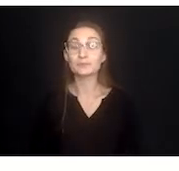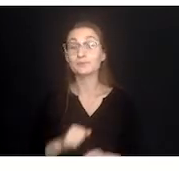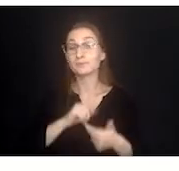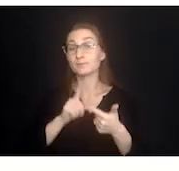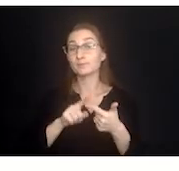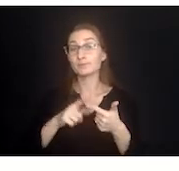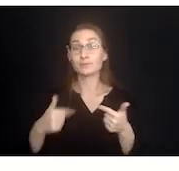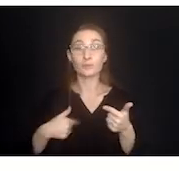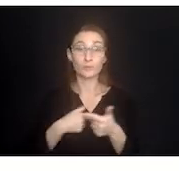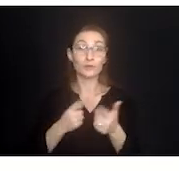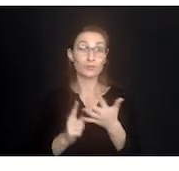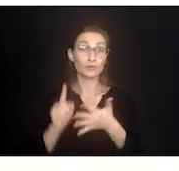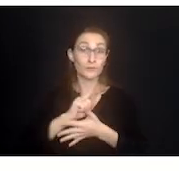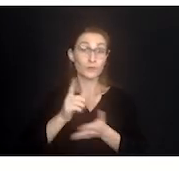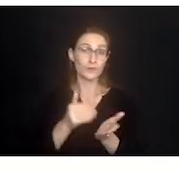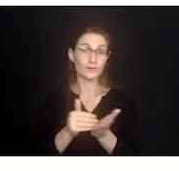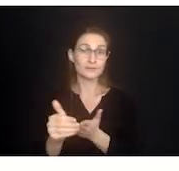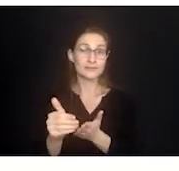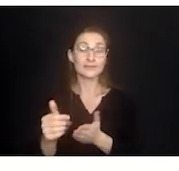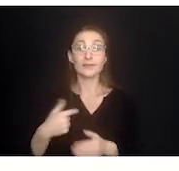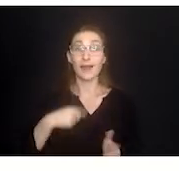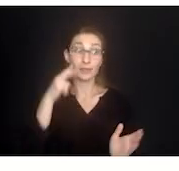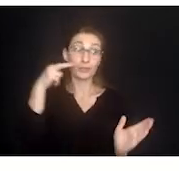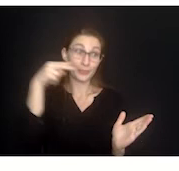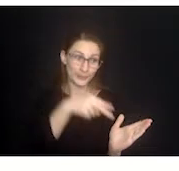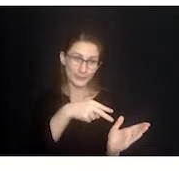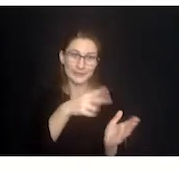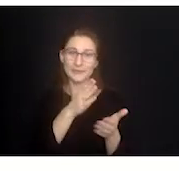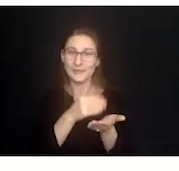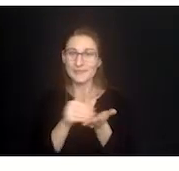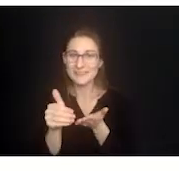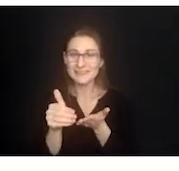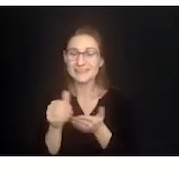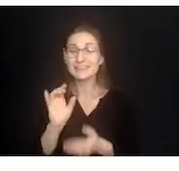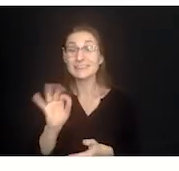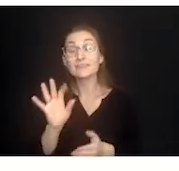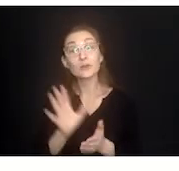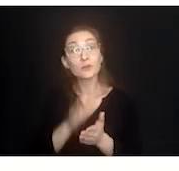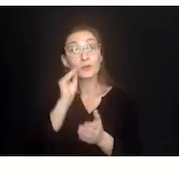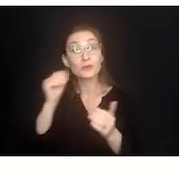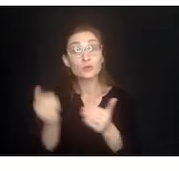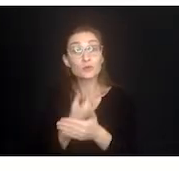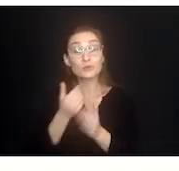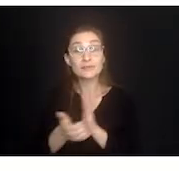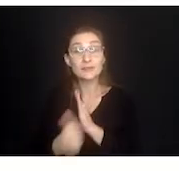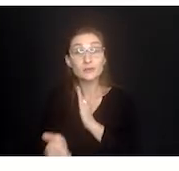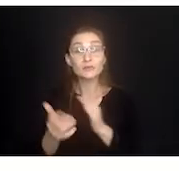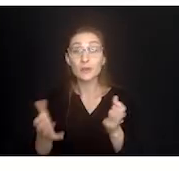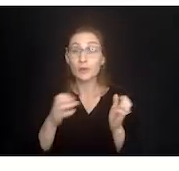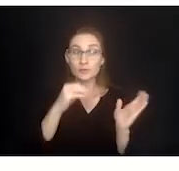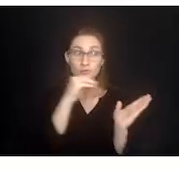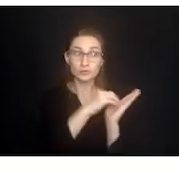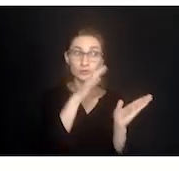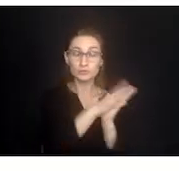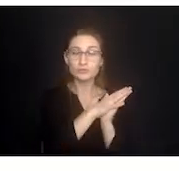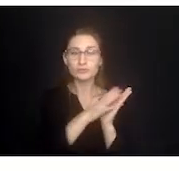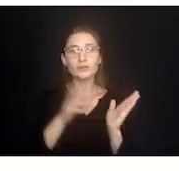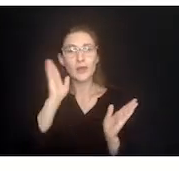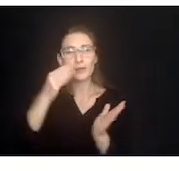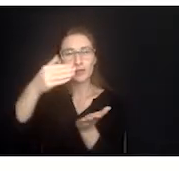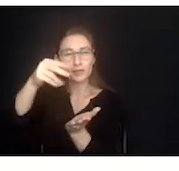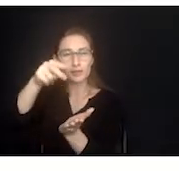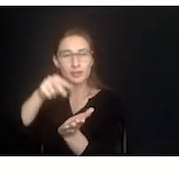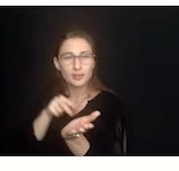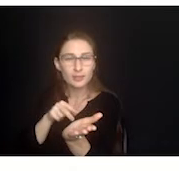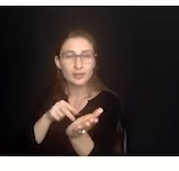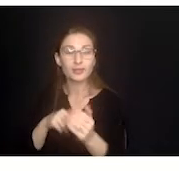share that. We review the plan often. I look at the plan often. So especially if Richie is learning new skills that I want to keep track of, if he's exhibiting